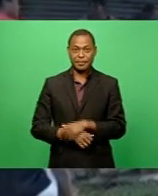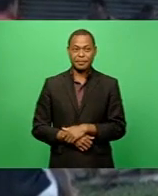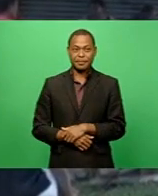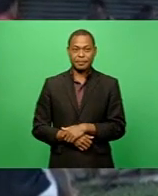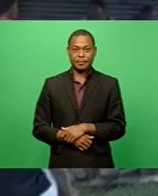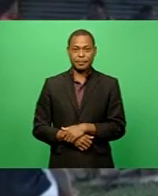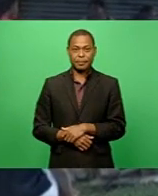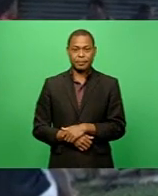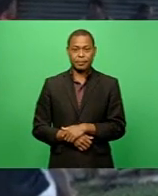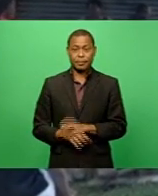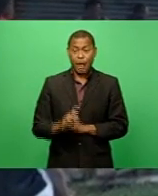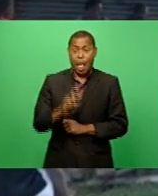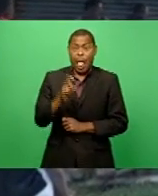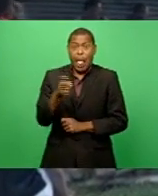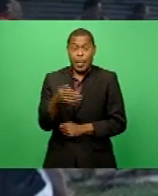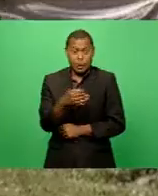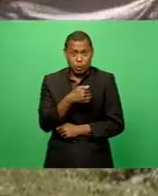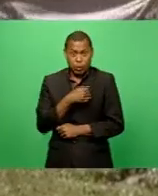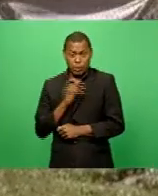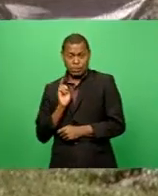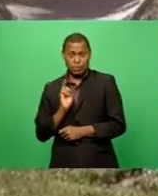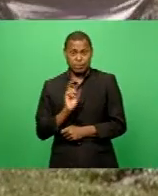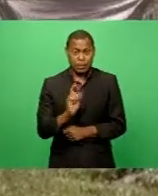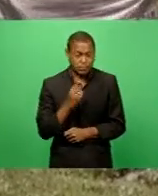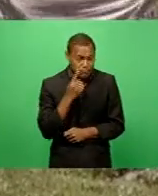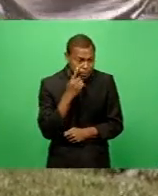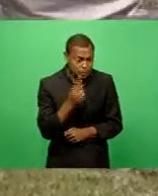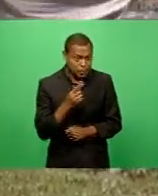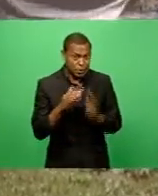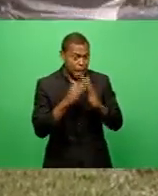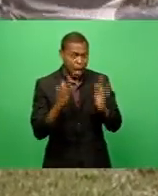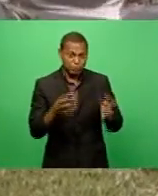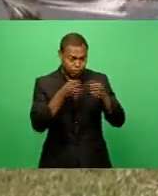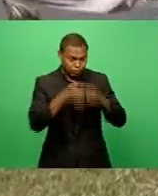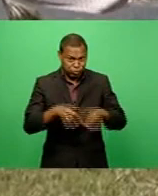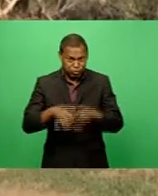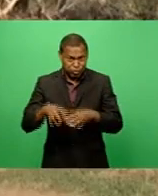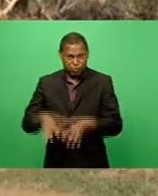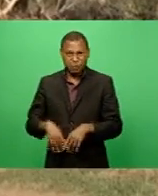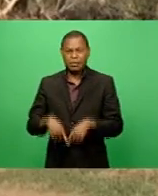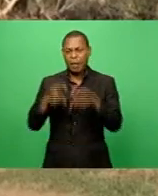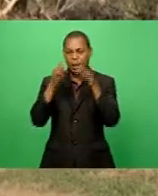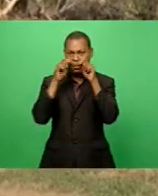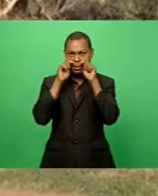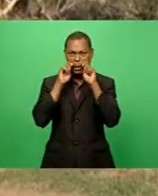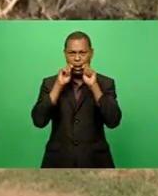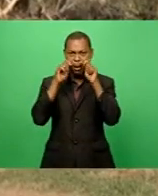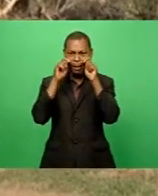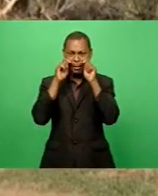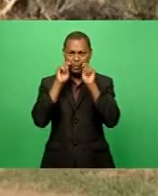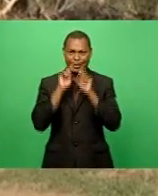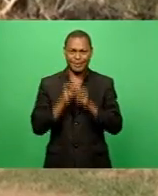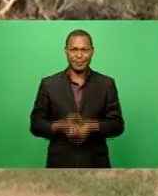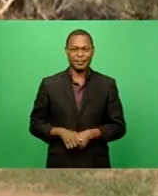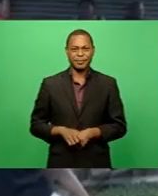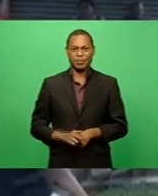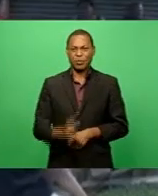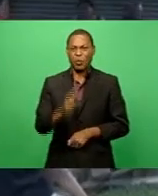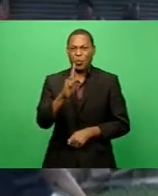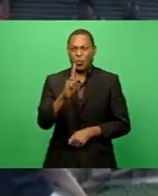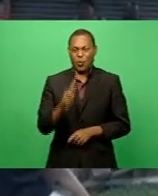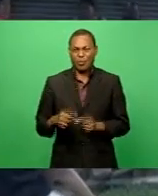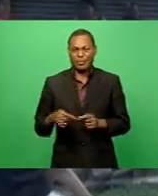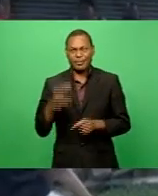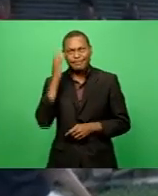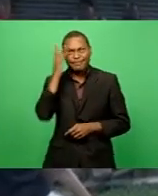When I came the next morning to look at my house, I saw it was destroyed. Tears flowed down my eyes, and the only thing that came to my mind was for me to